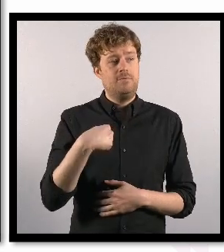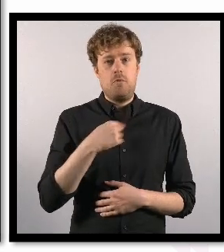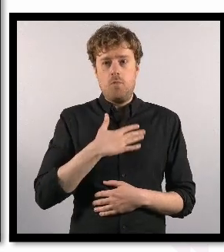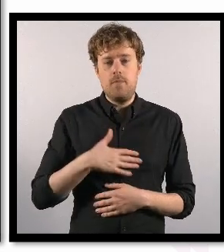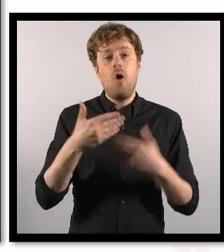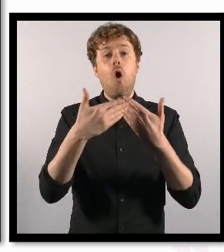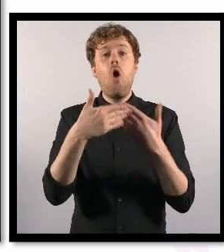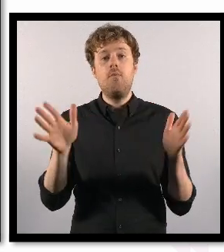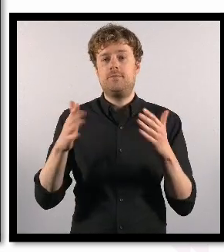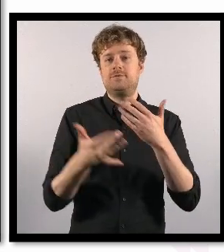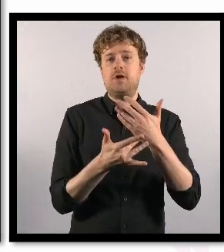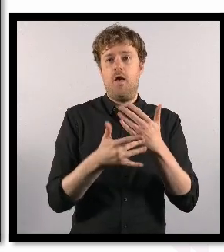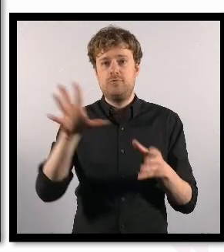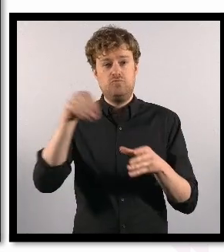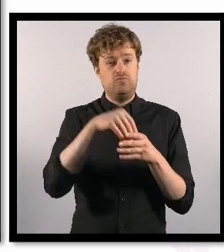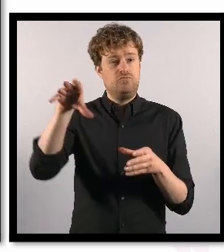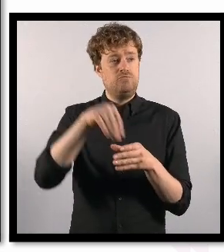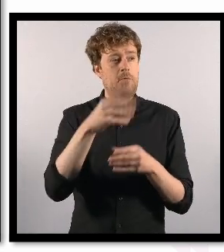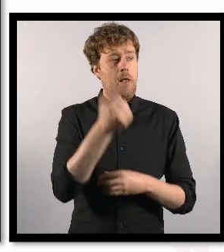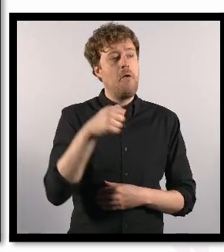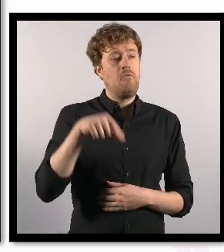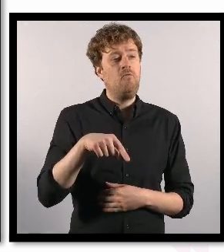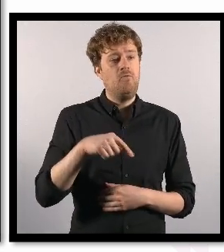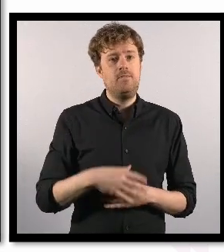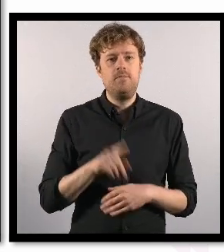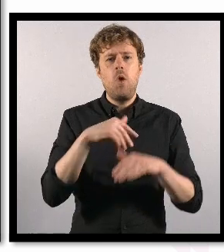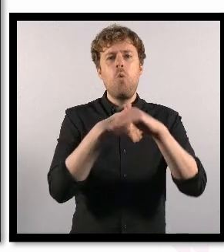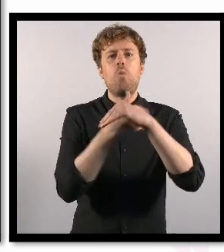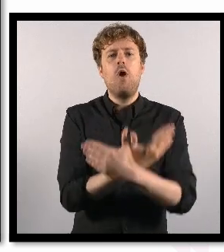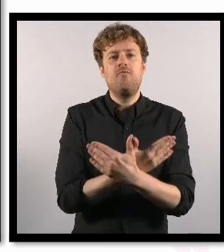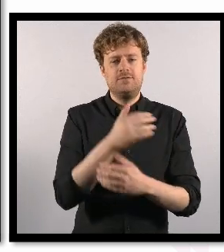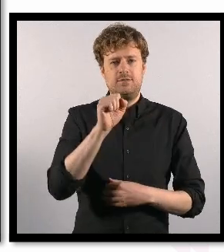of gRPC for the transportation layer.